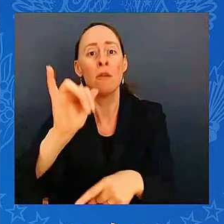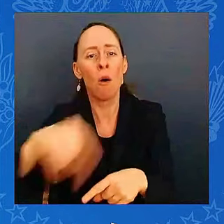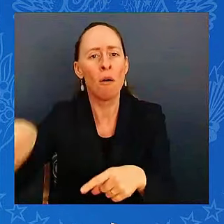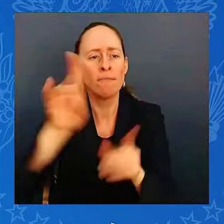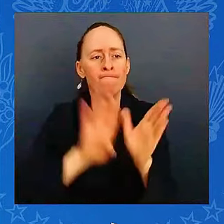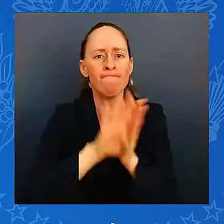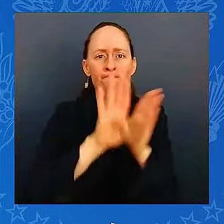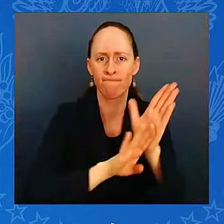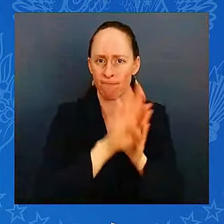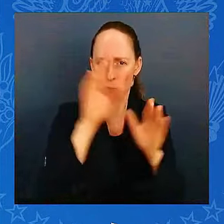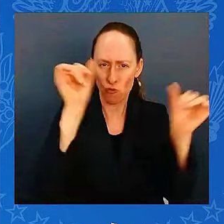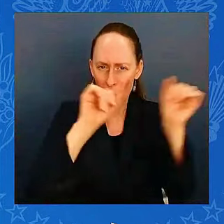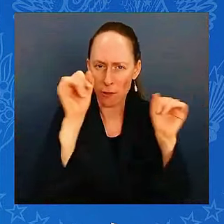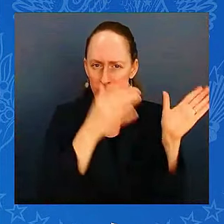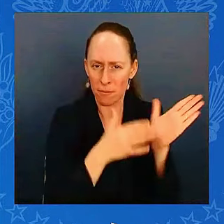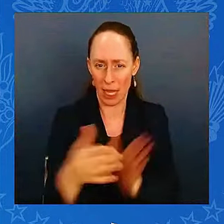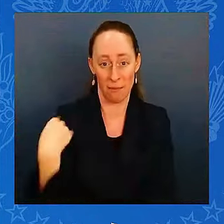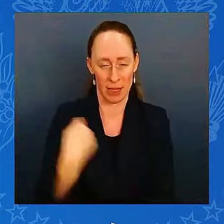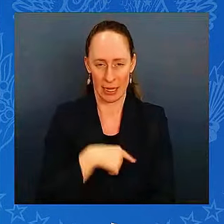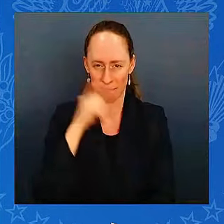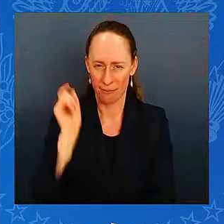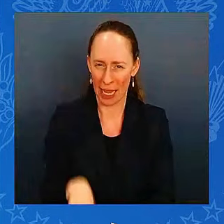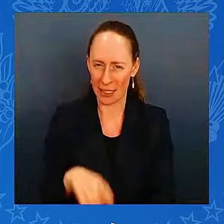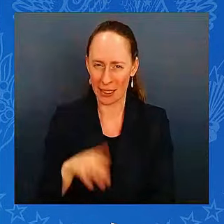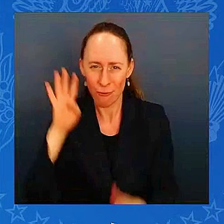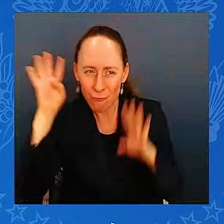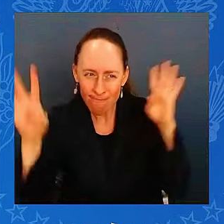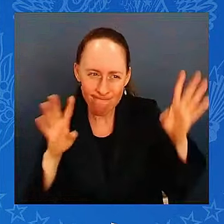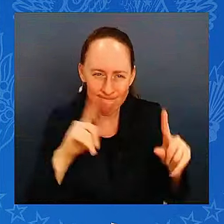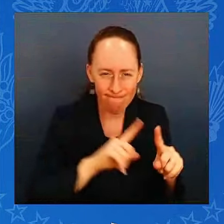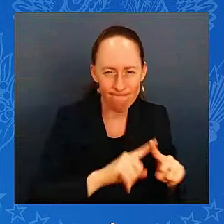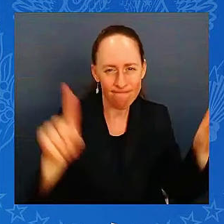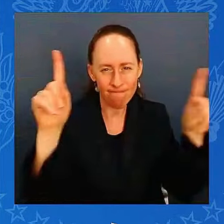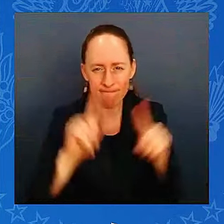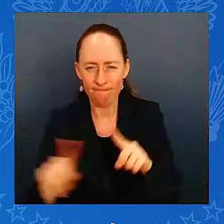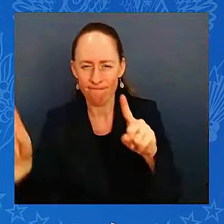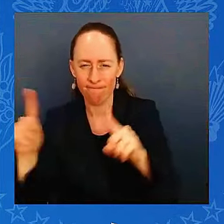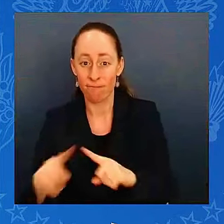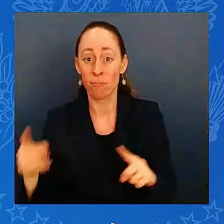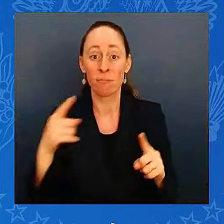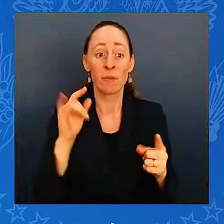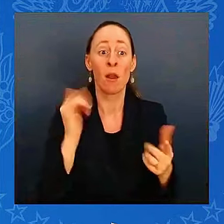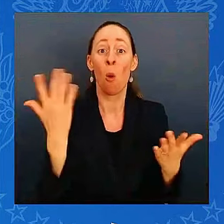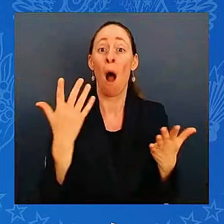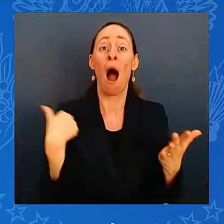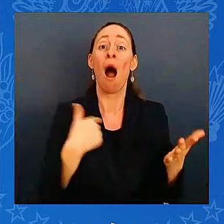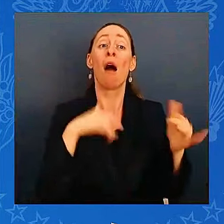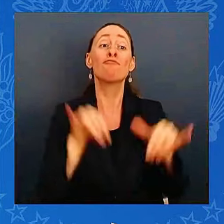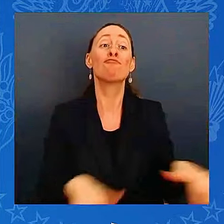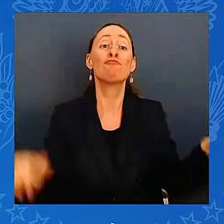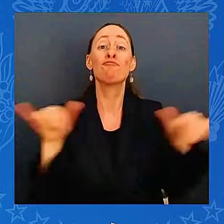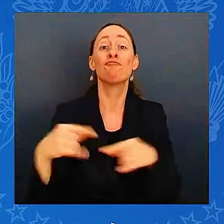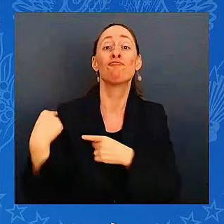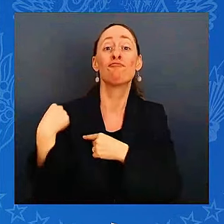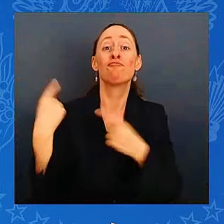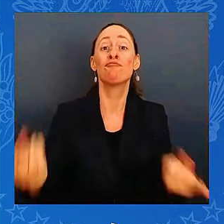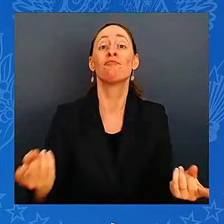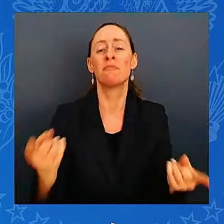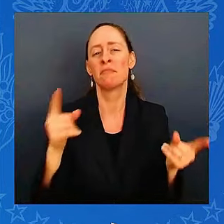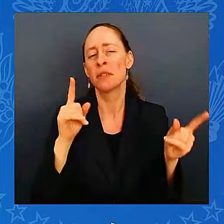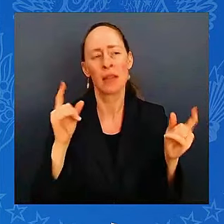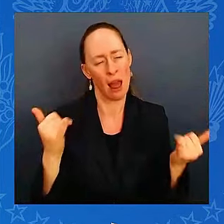because well-tried methods clearly haven't yielded the desired results. With innovative, inclusive strategies and the establishment